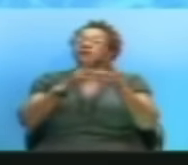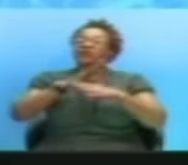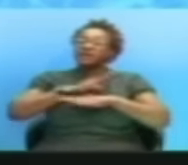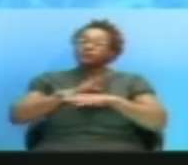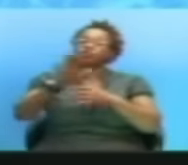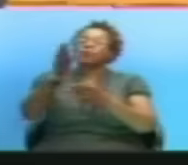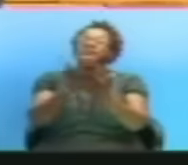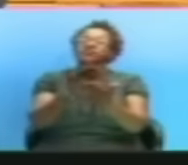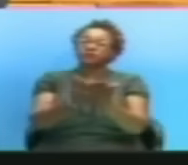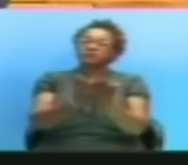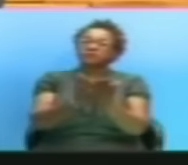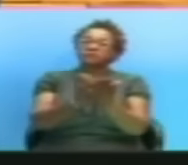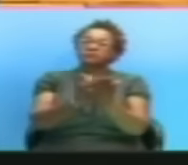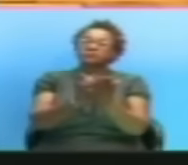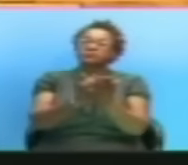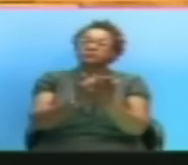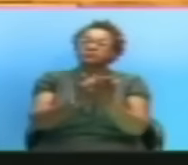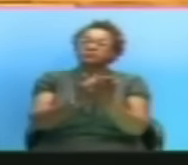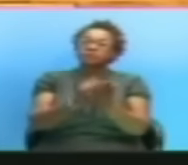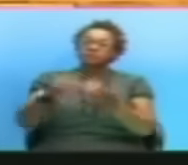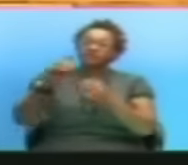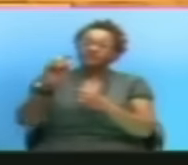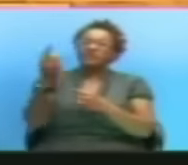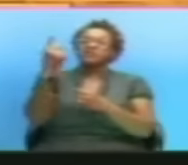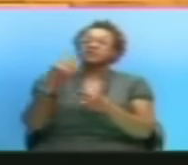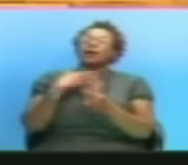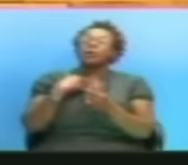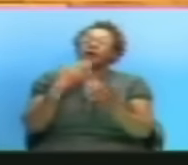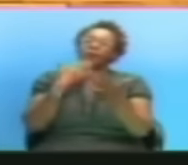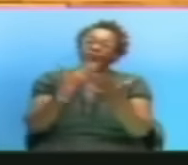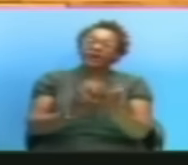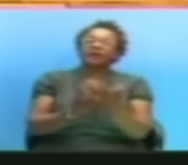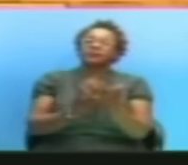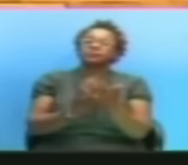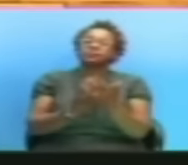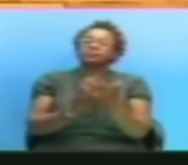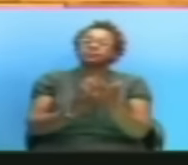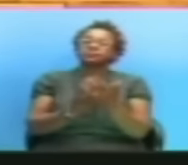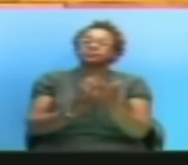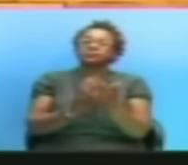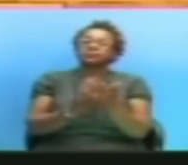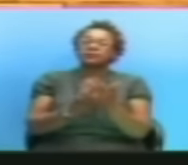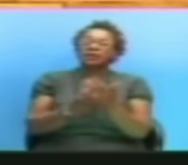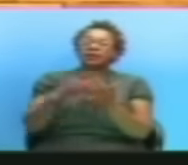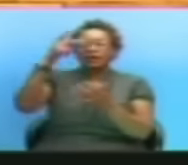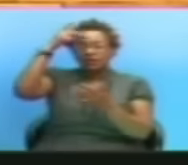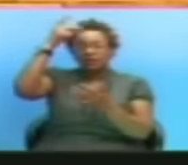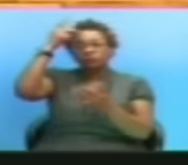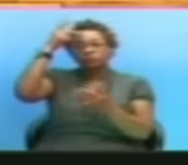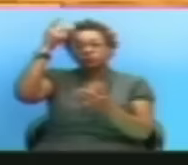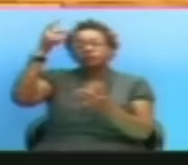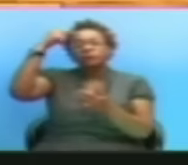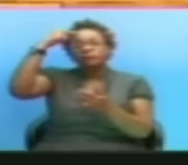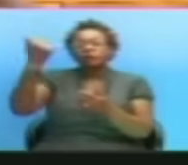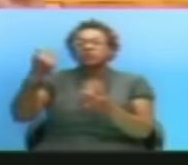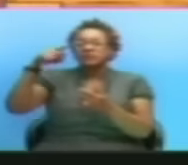Now, Victoria, first and foremost, I really want to thank His Excellency, the Governor of Nairobi,